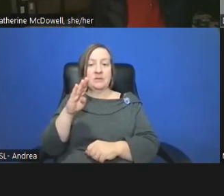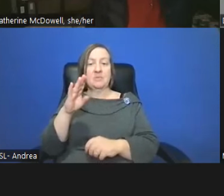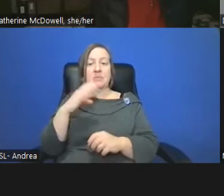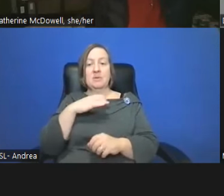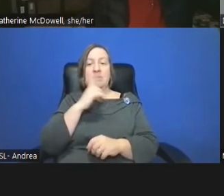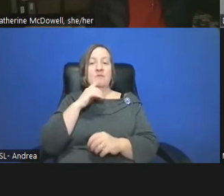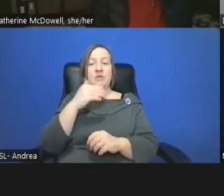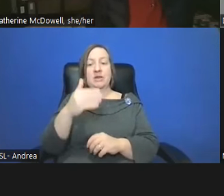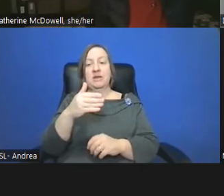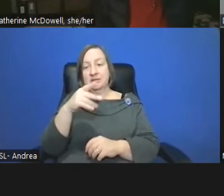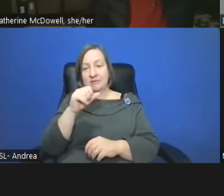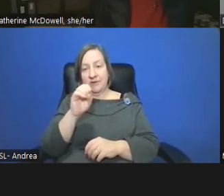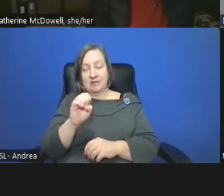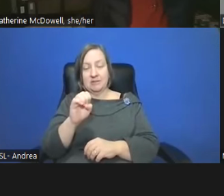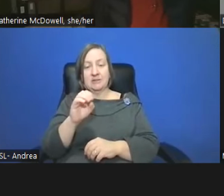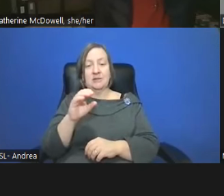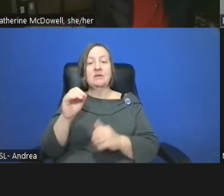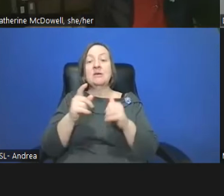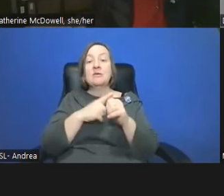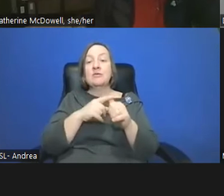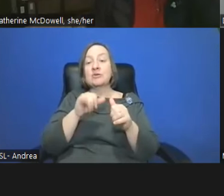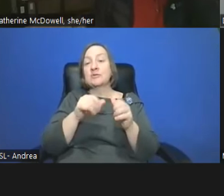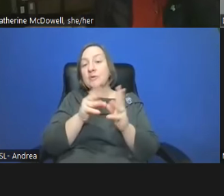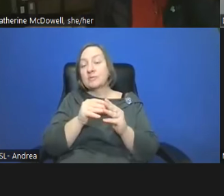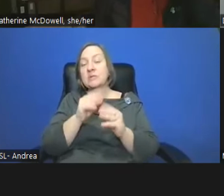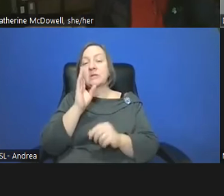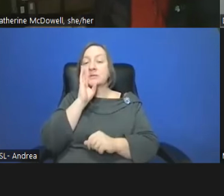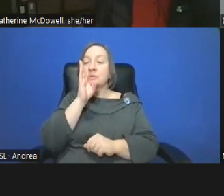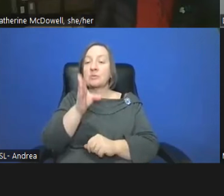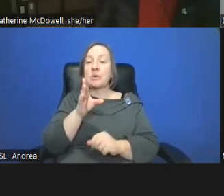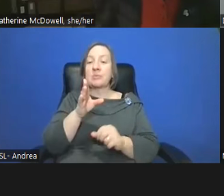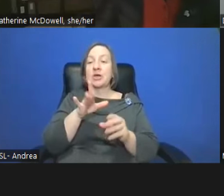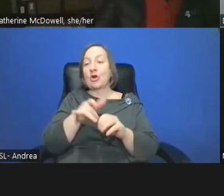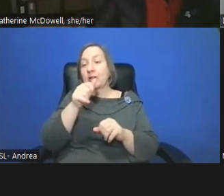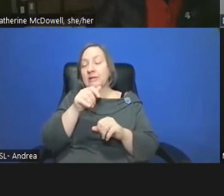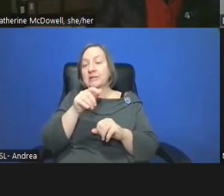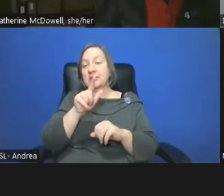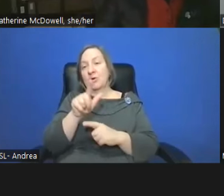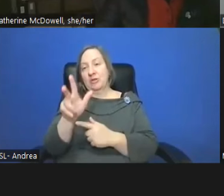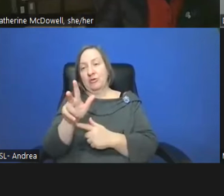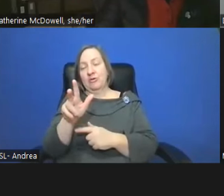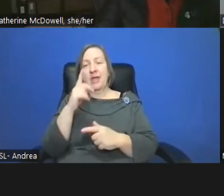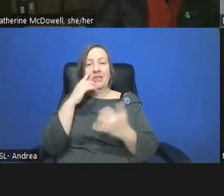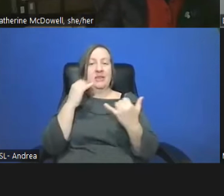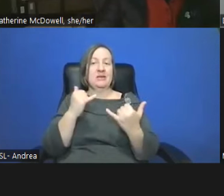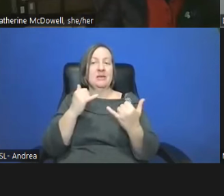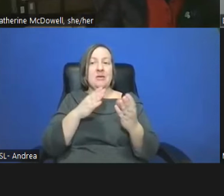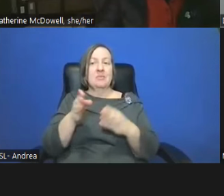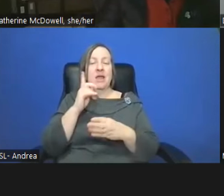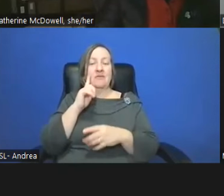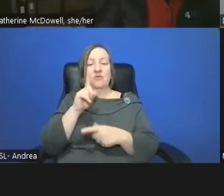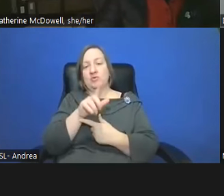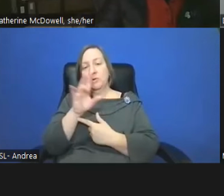phase. And the first of those meetings will be at earliest the 23rd, but I think it's currently tentatively planned for the